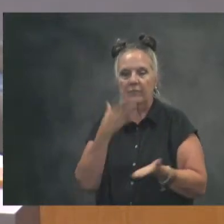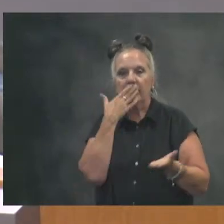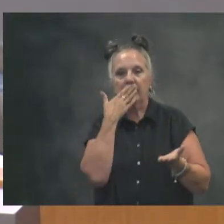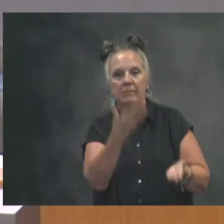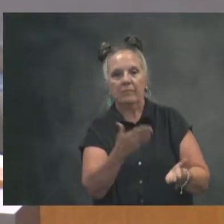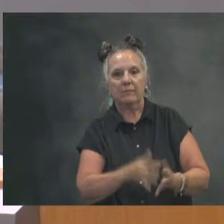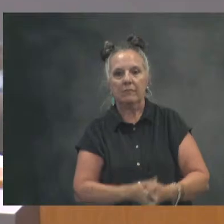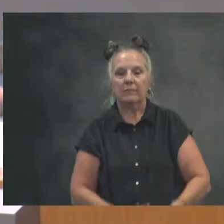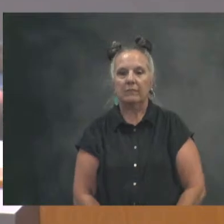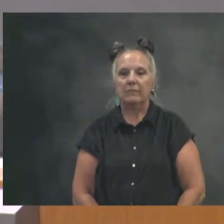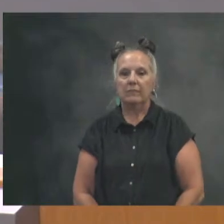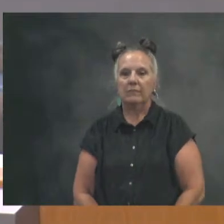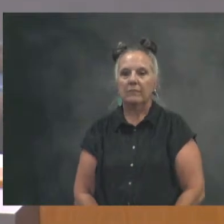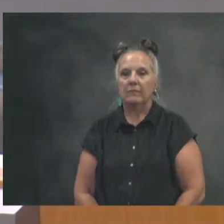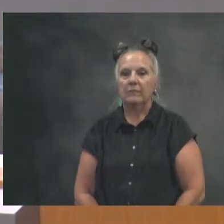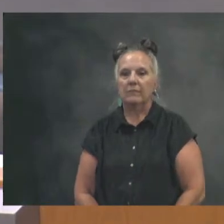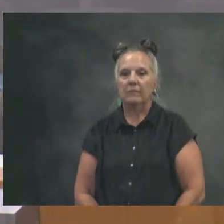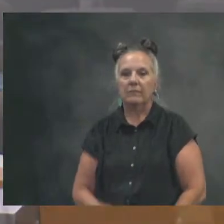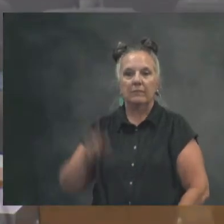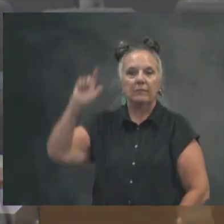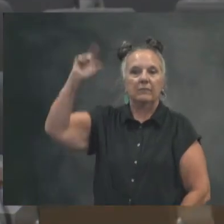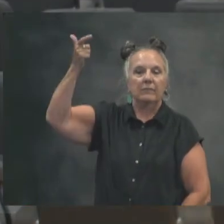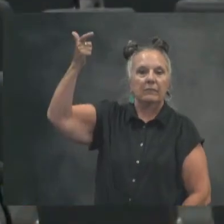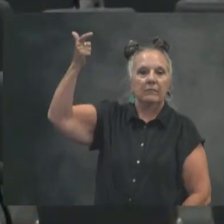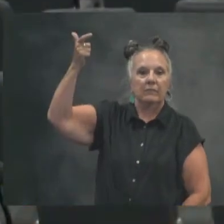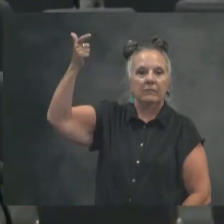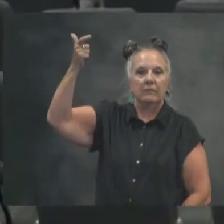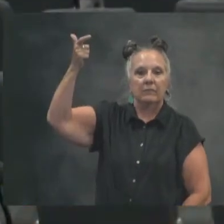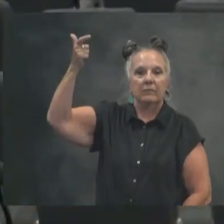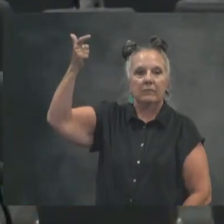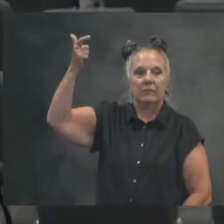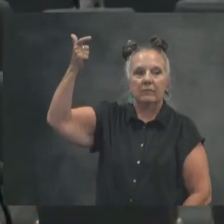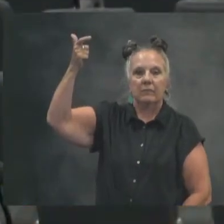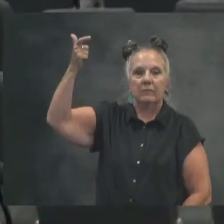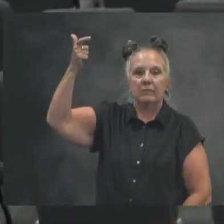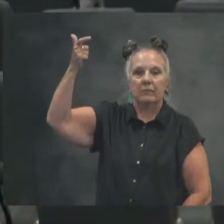you. Mr. Stauffer, is there a second?